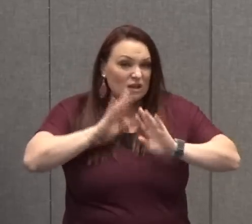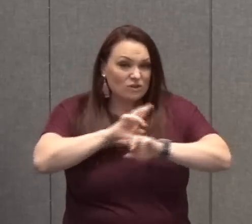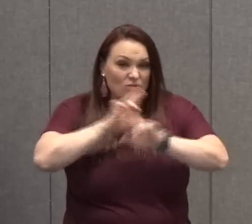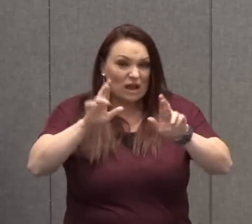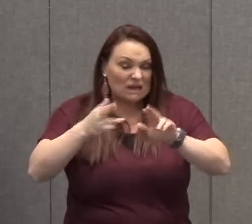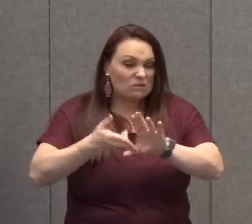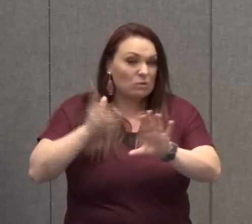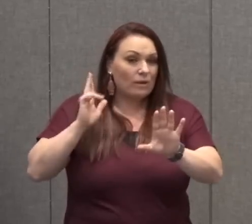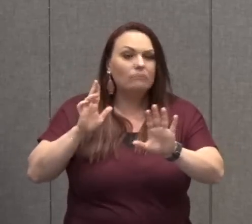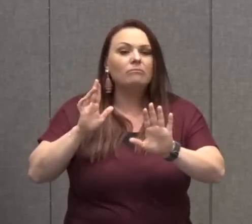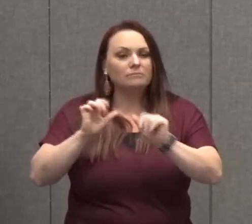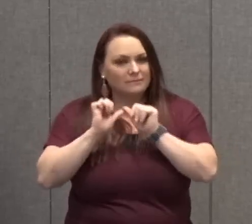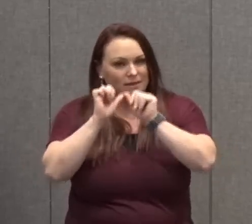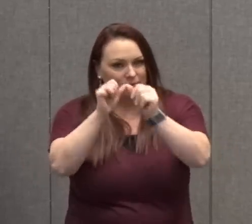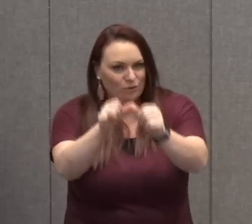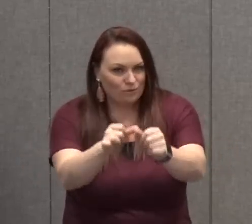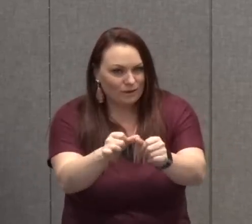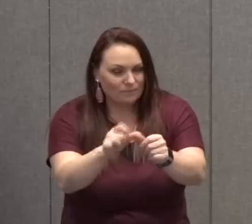one was our.